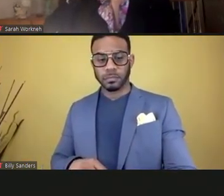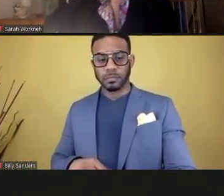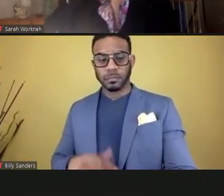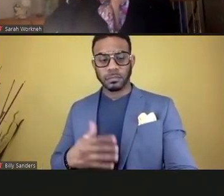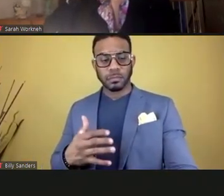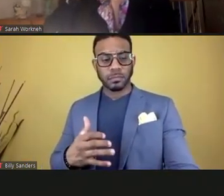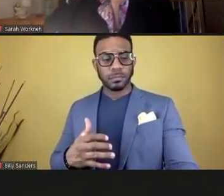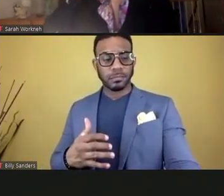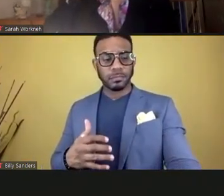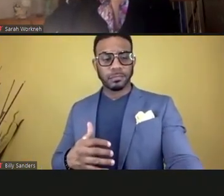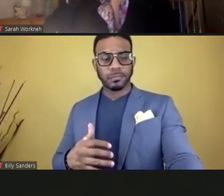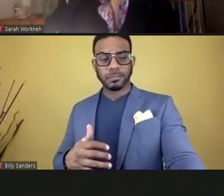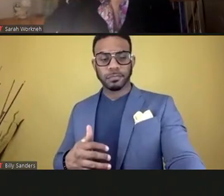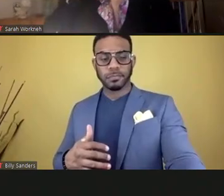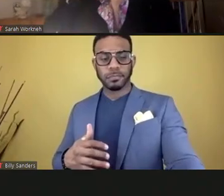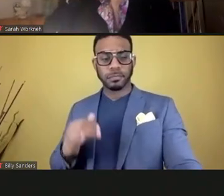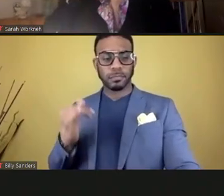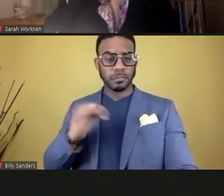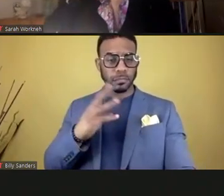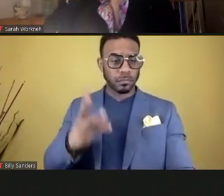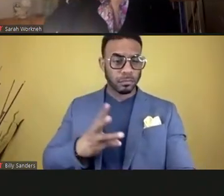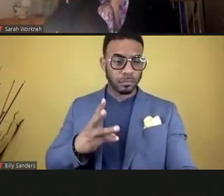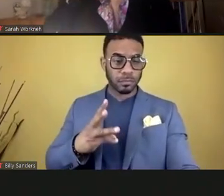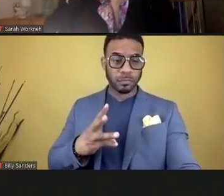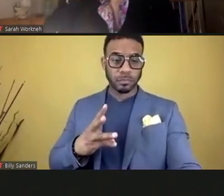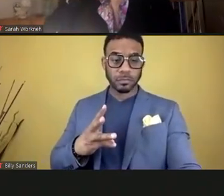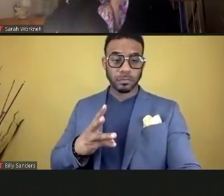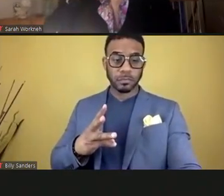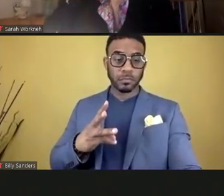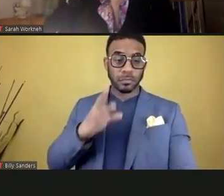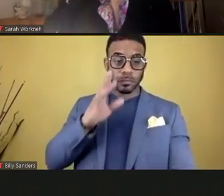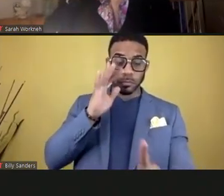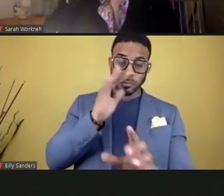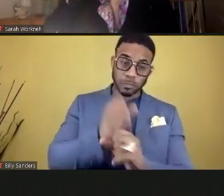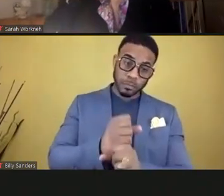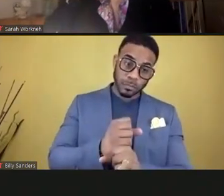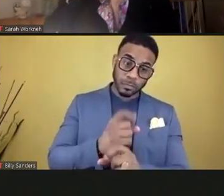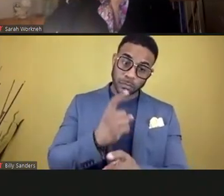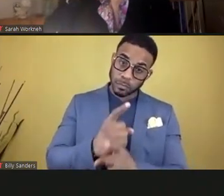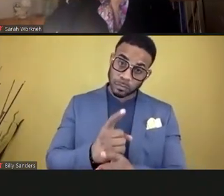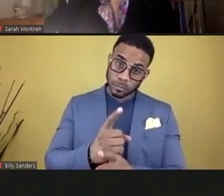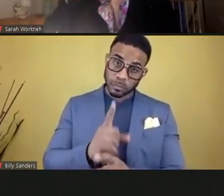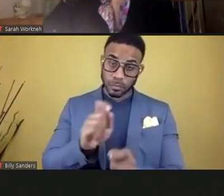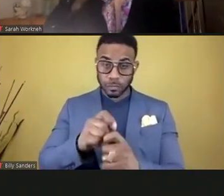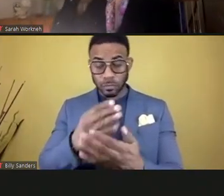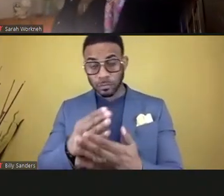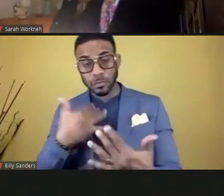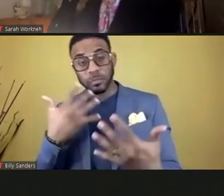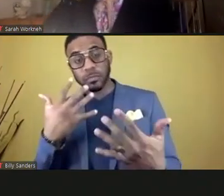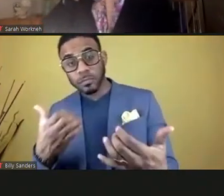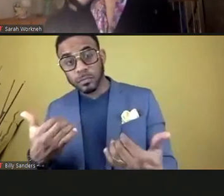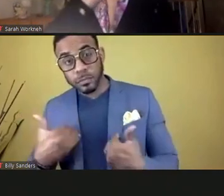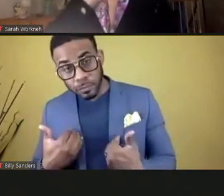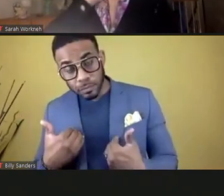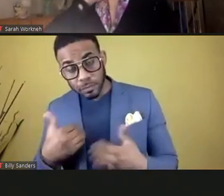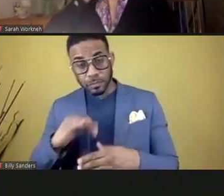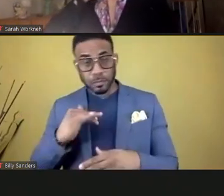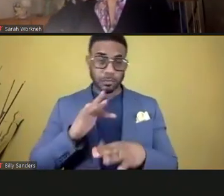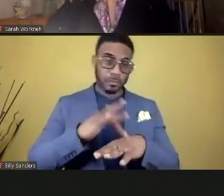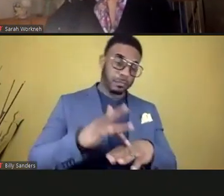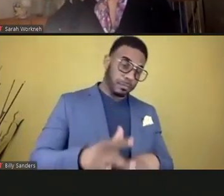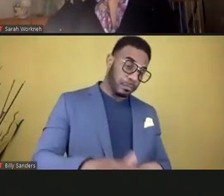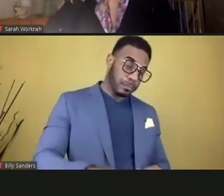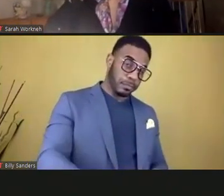you know, the art world attracts, right? There's certain things that we want to have in our